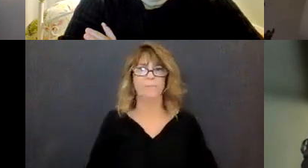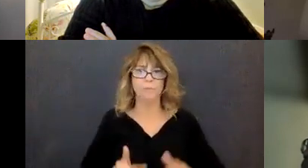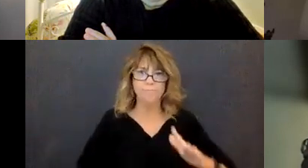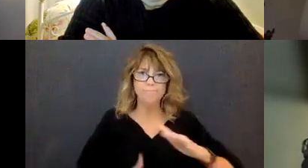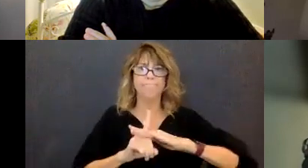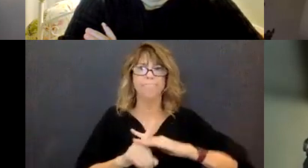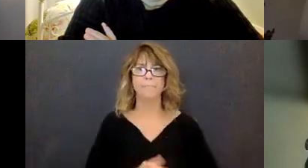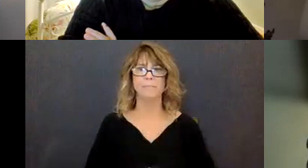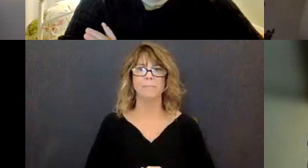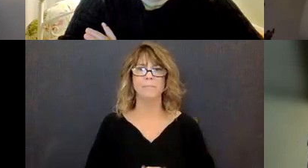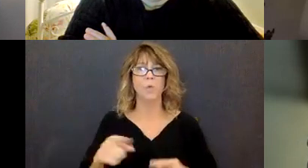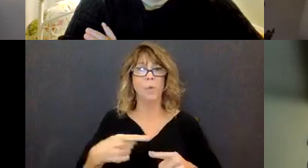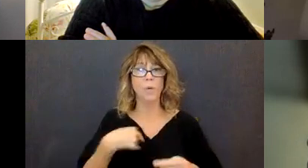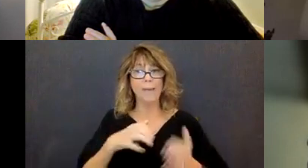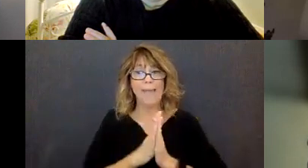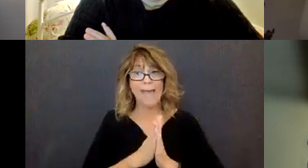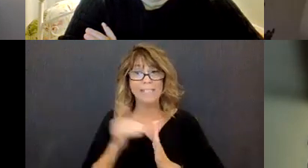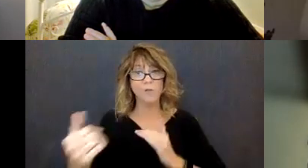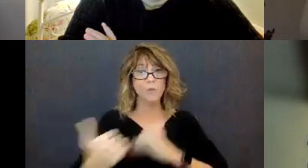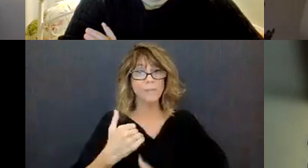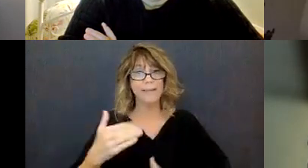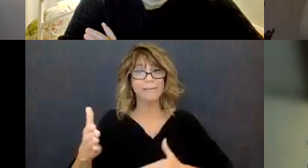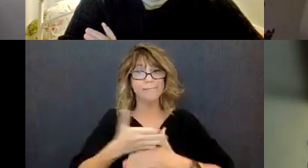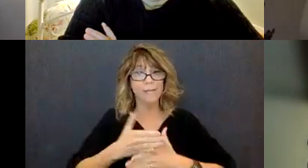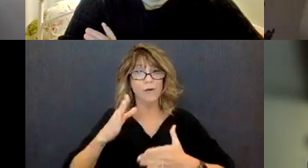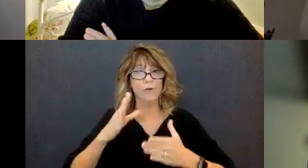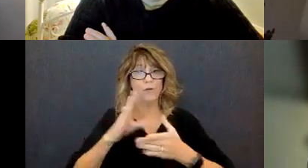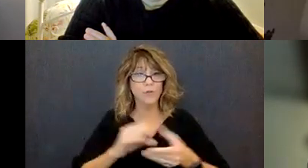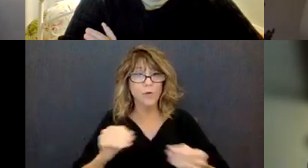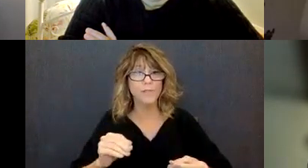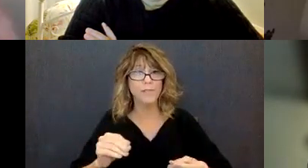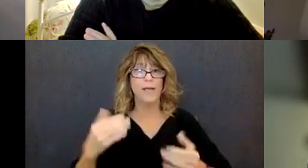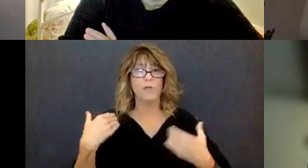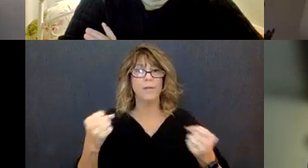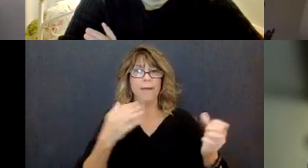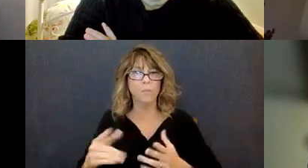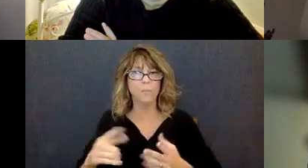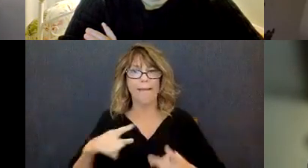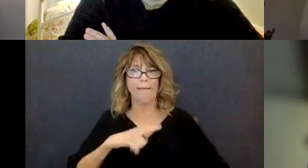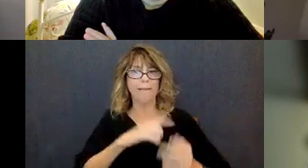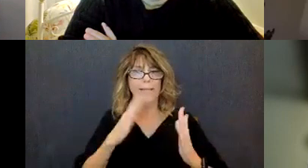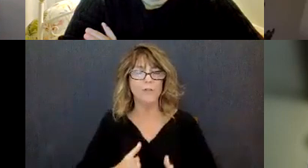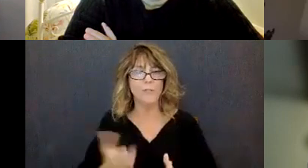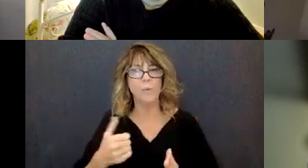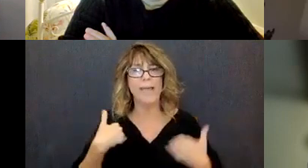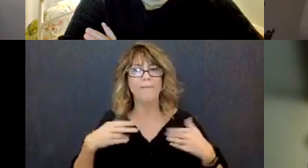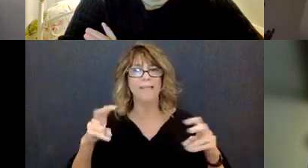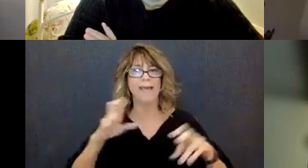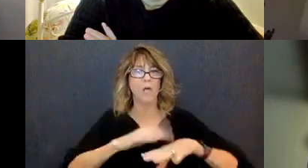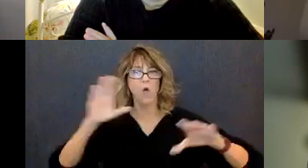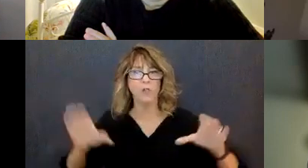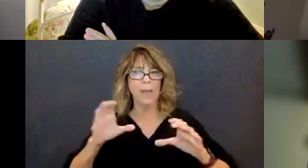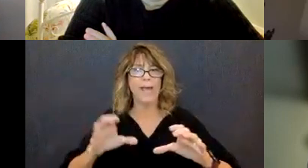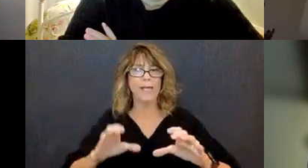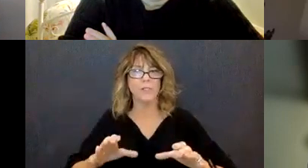And when we ask for you guys to send your stories to the legislators, to the health plans, to whatever, when there's a call to action, we need for